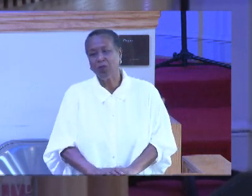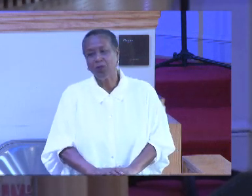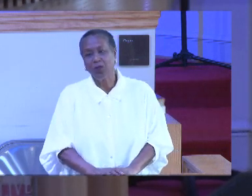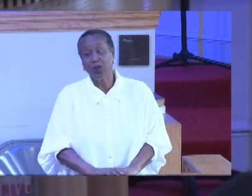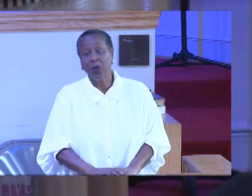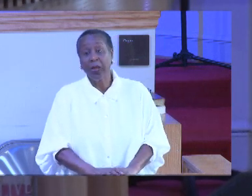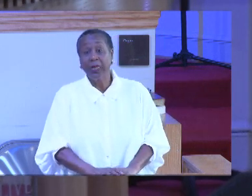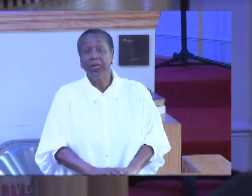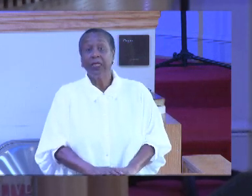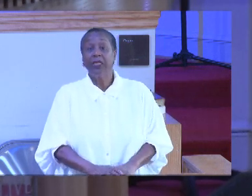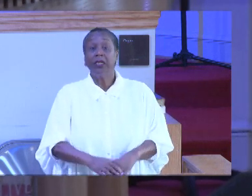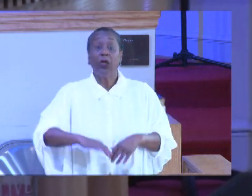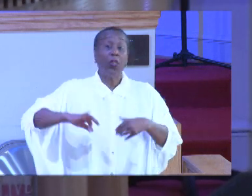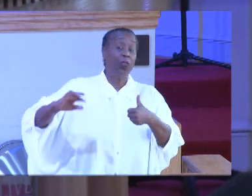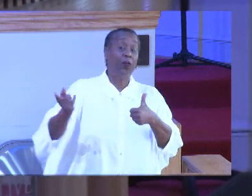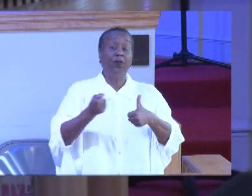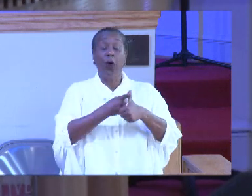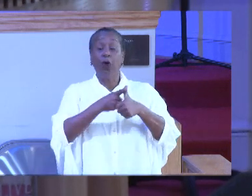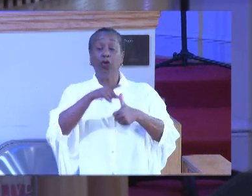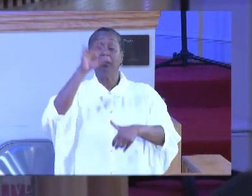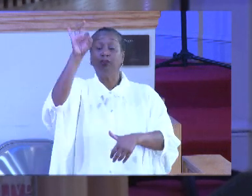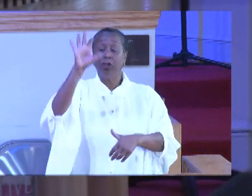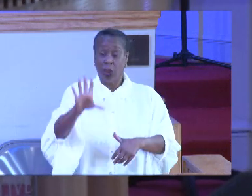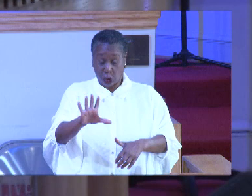the first preacher